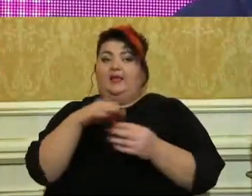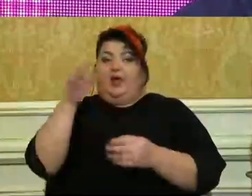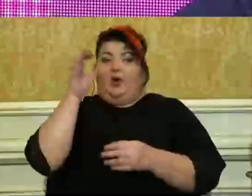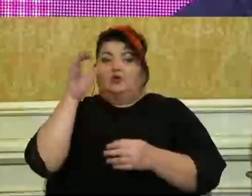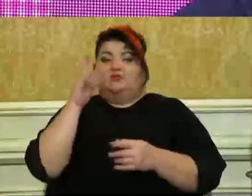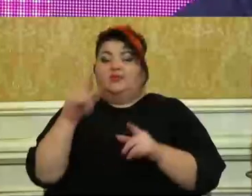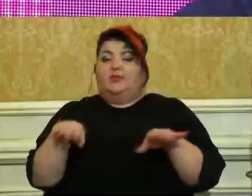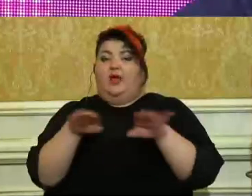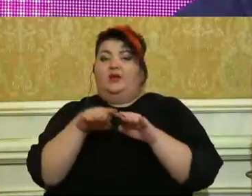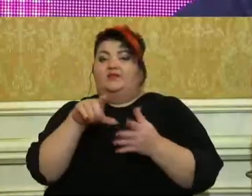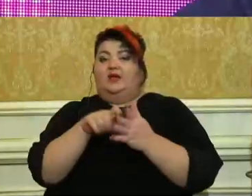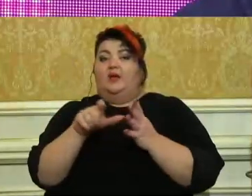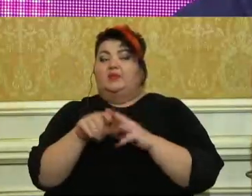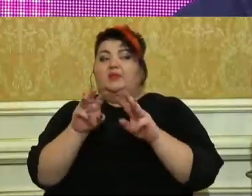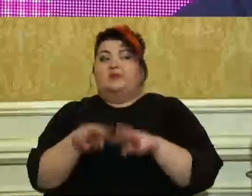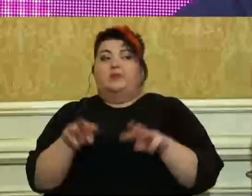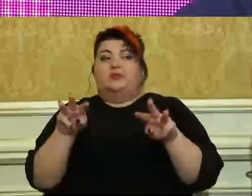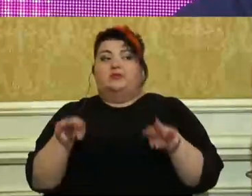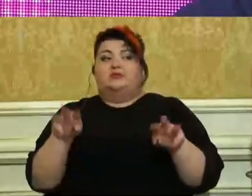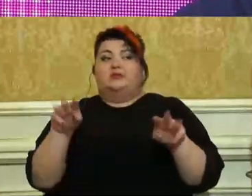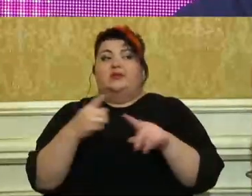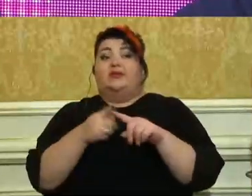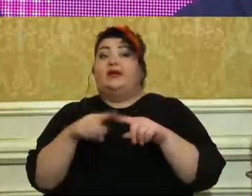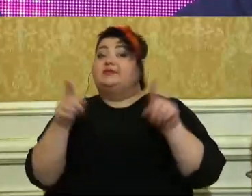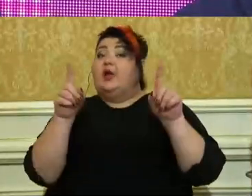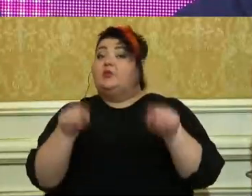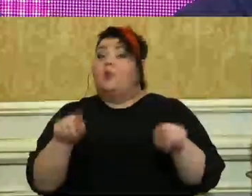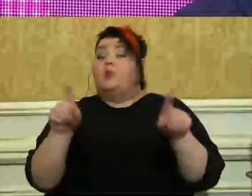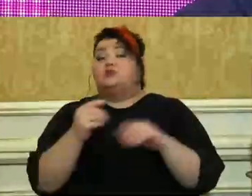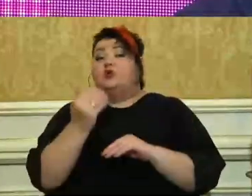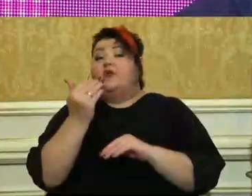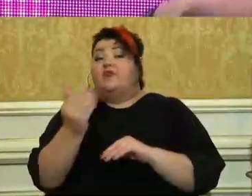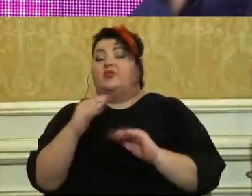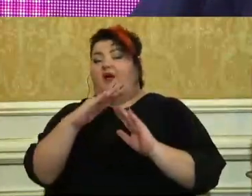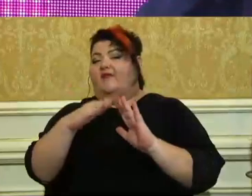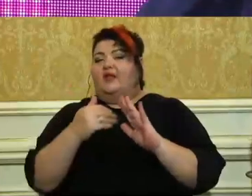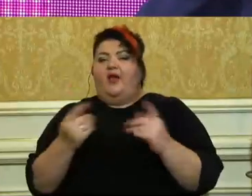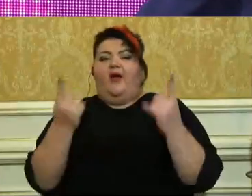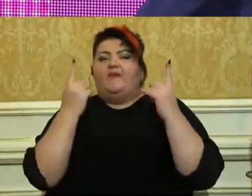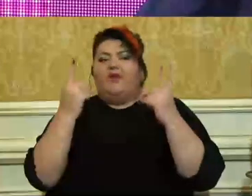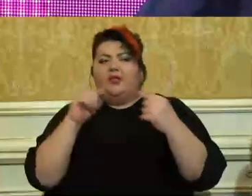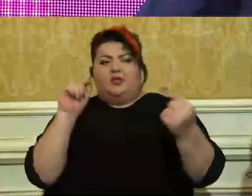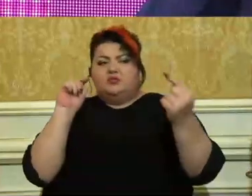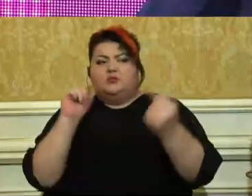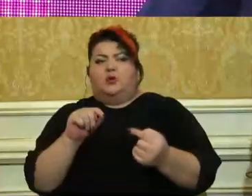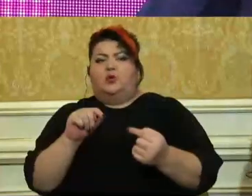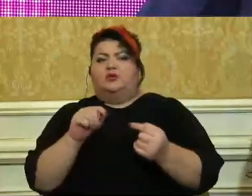strategy for the education on the level of Cabinet of Ministers yet. That's why, because there was a kind